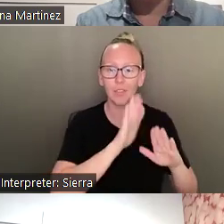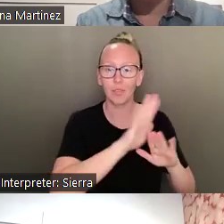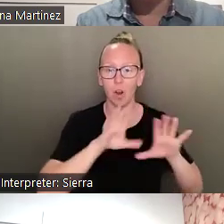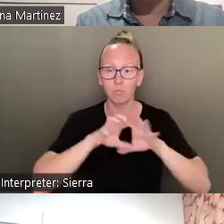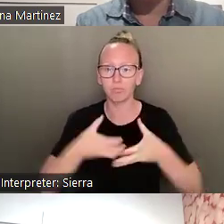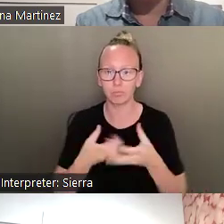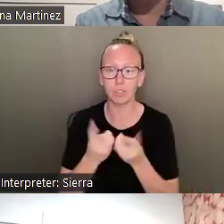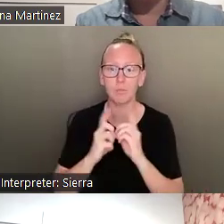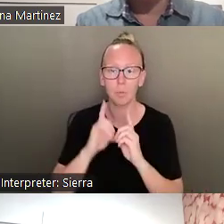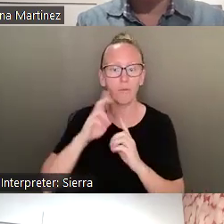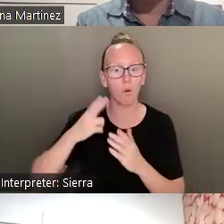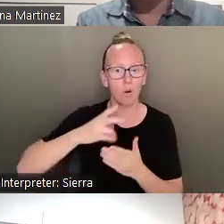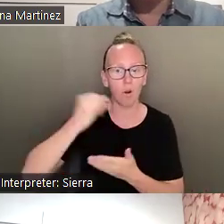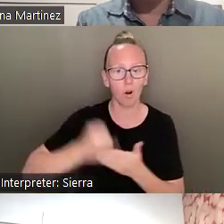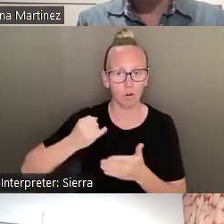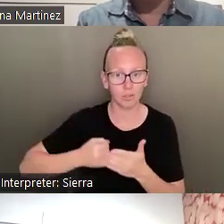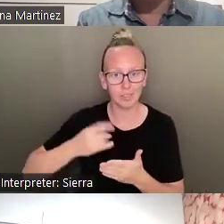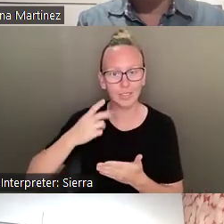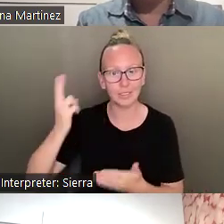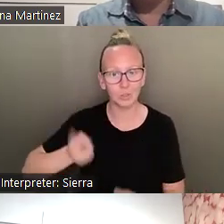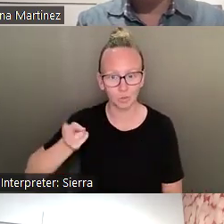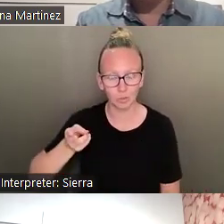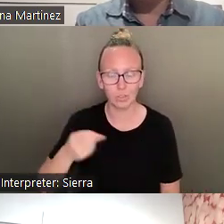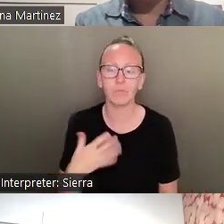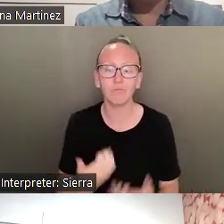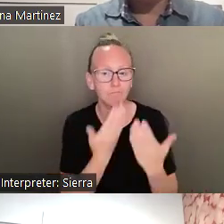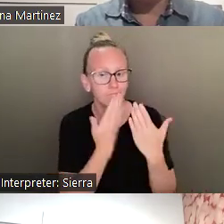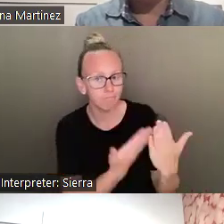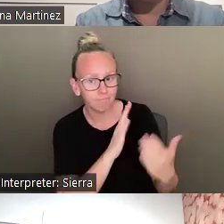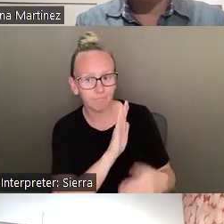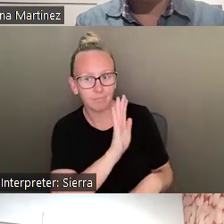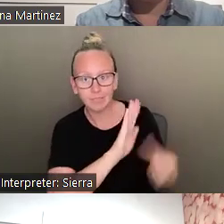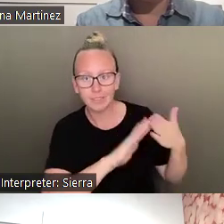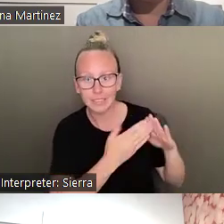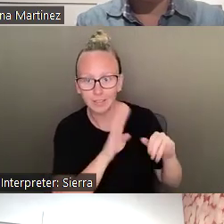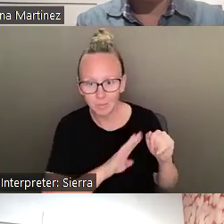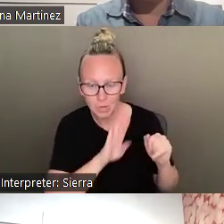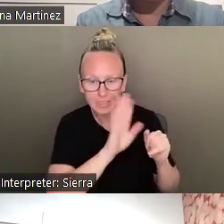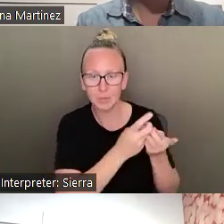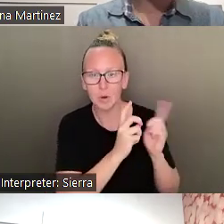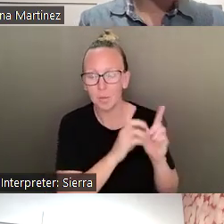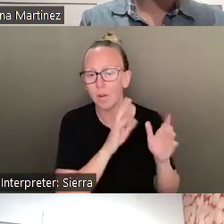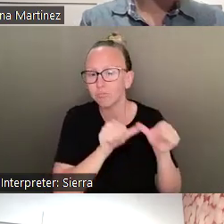to thank for their ongoing support and their commitment to the work that we do here.